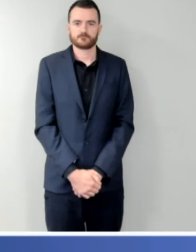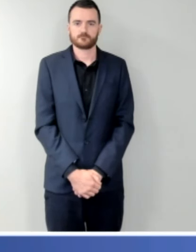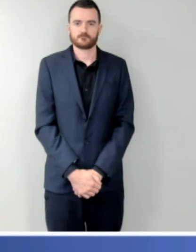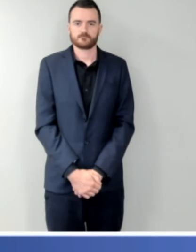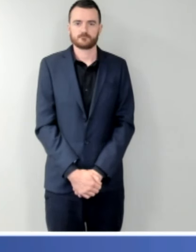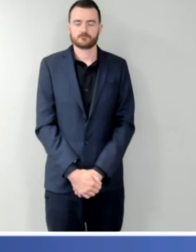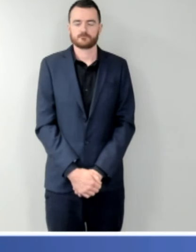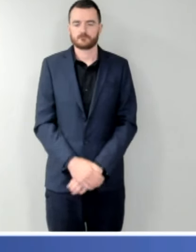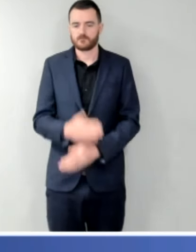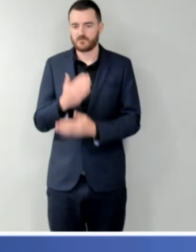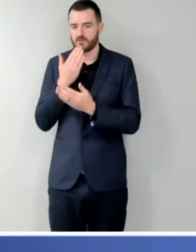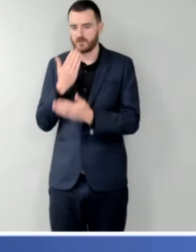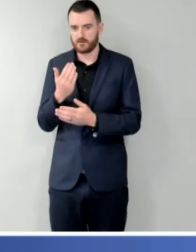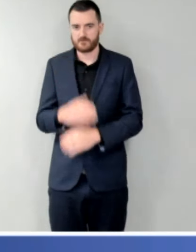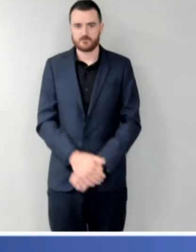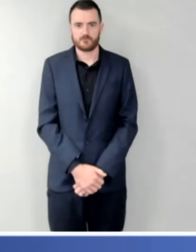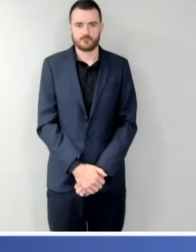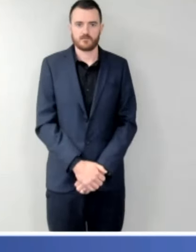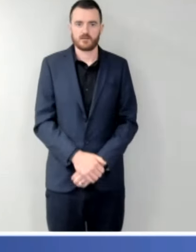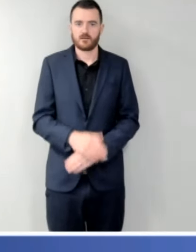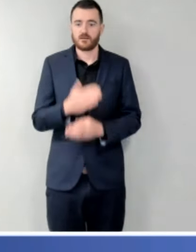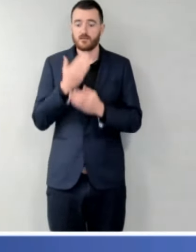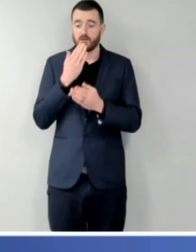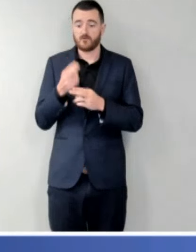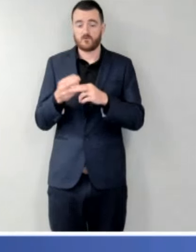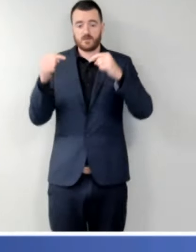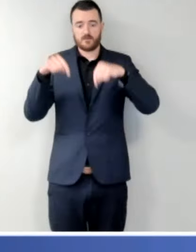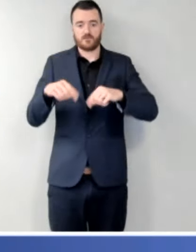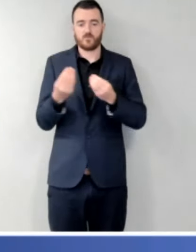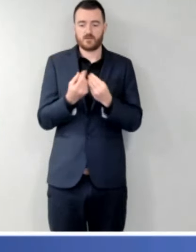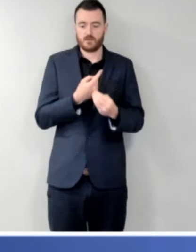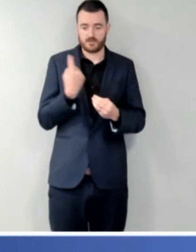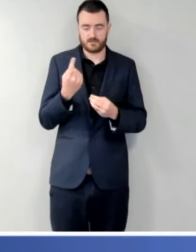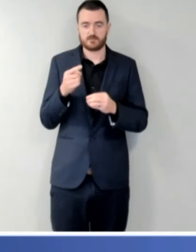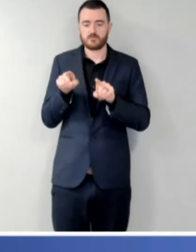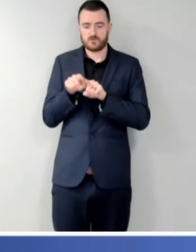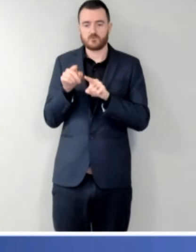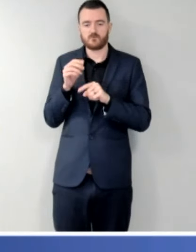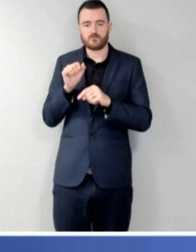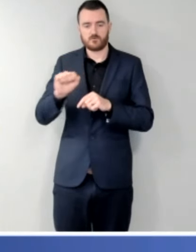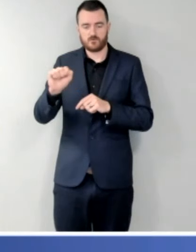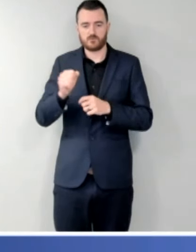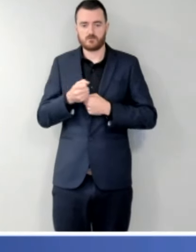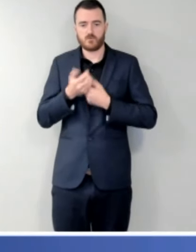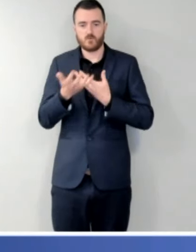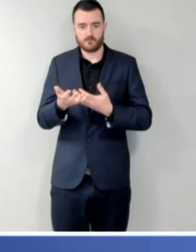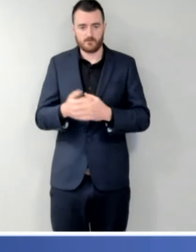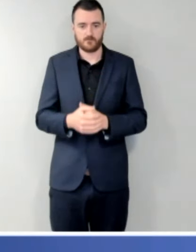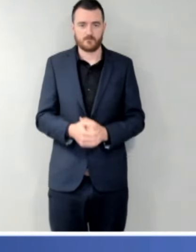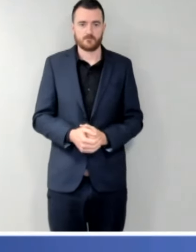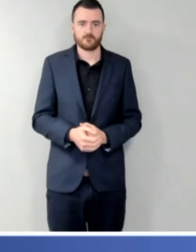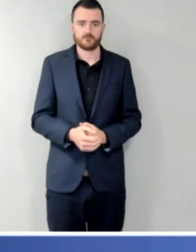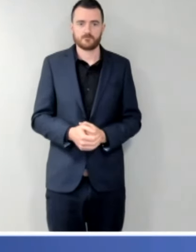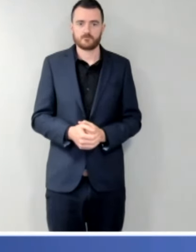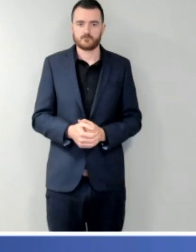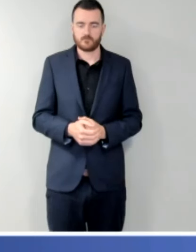Thank you, Malcolm. Thank you for being with us here today and for your moving recital. I'm sure I speak on